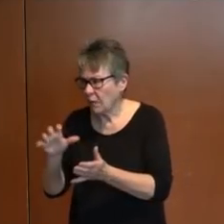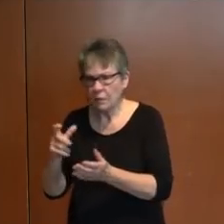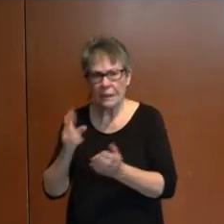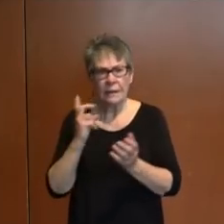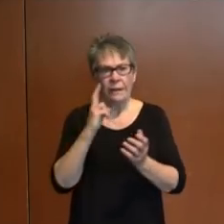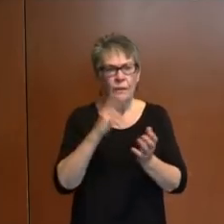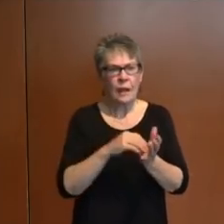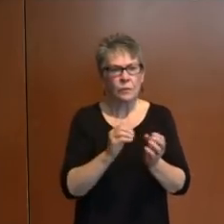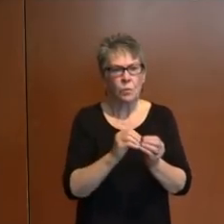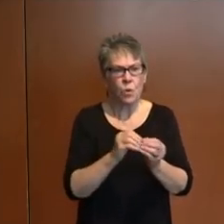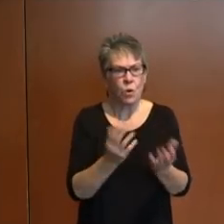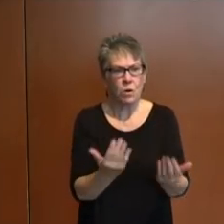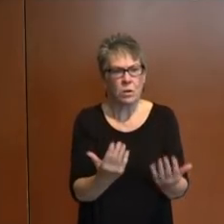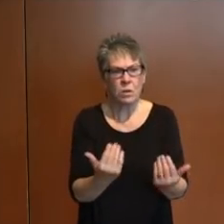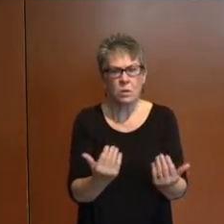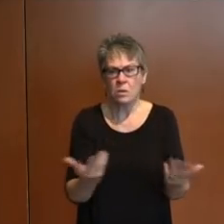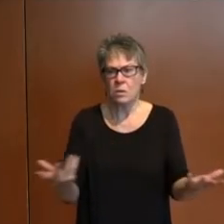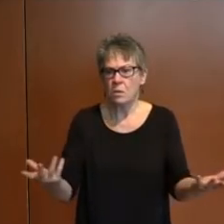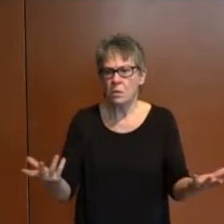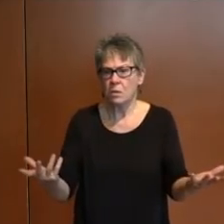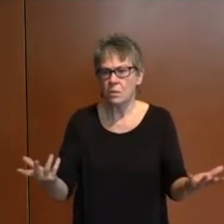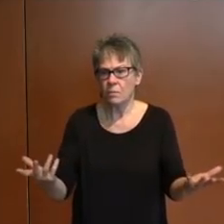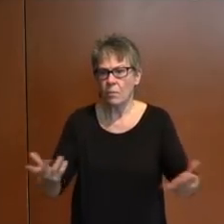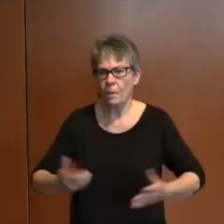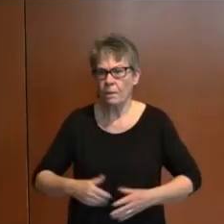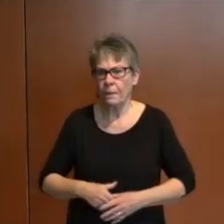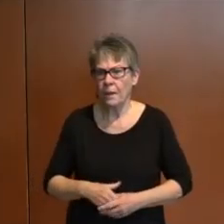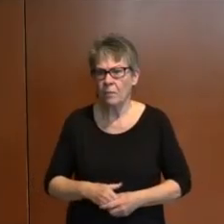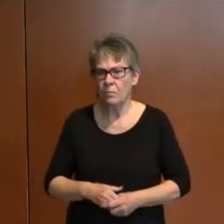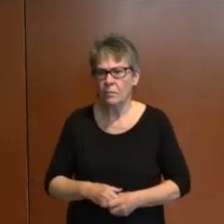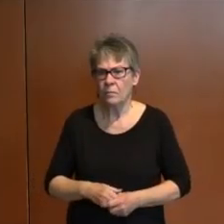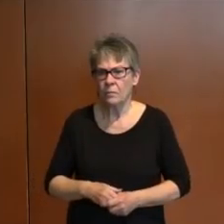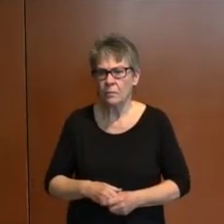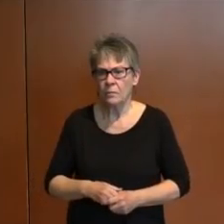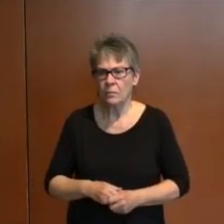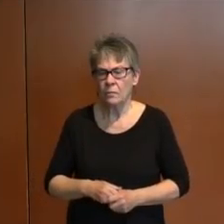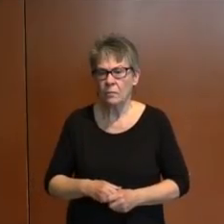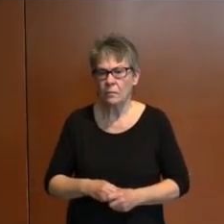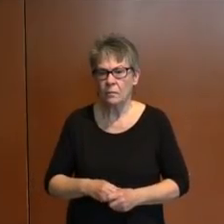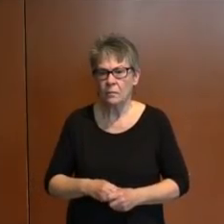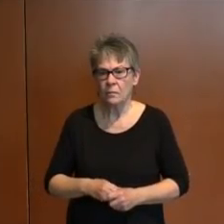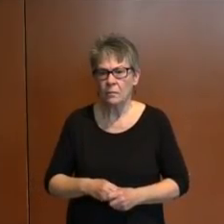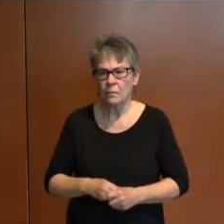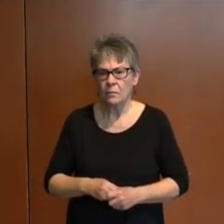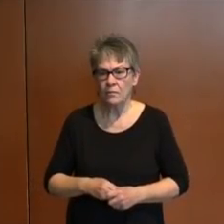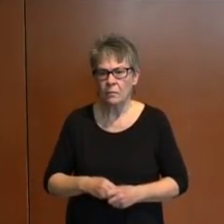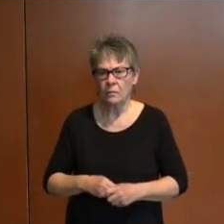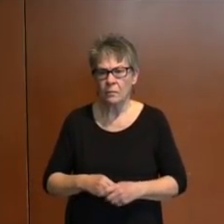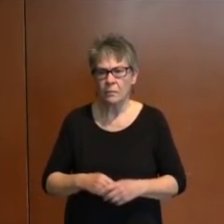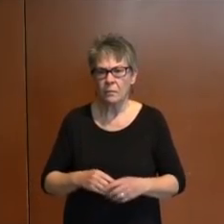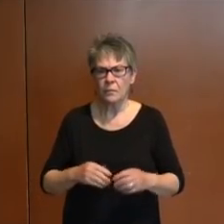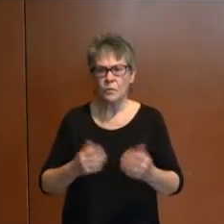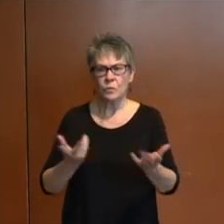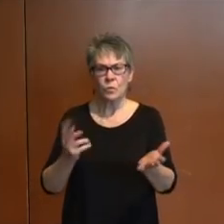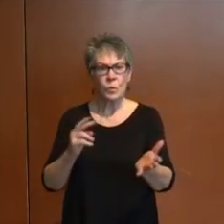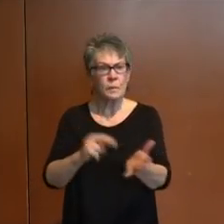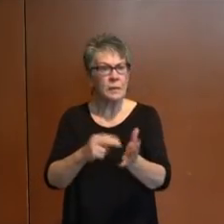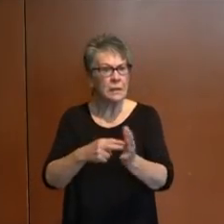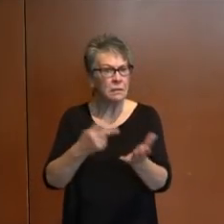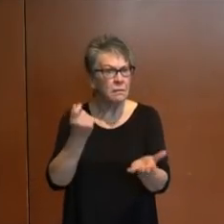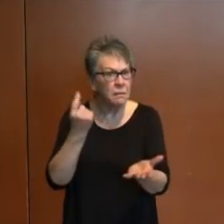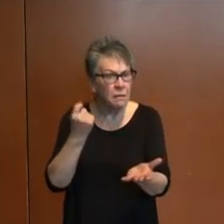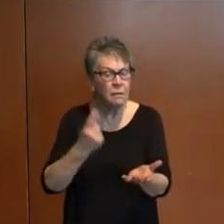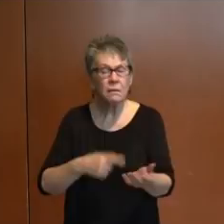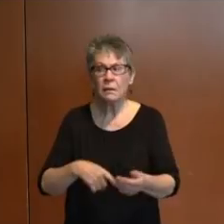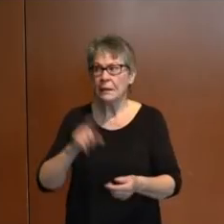need 2,300 more, and to have some put aside. Could you just in general terms, though, responding, our doctors